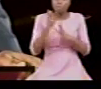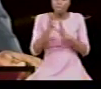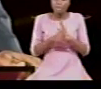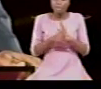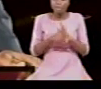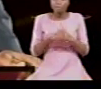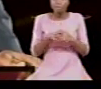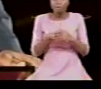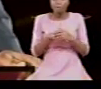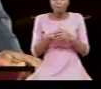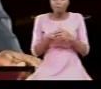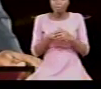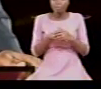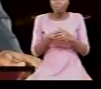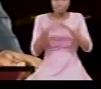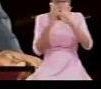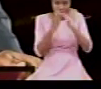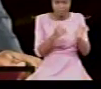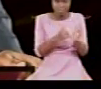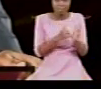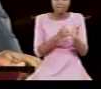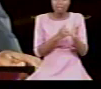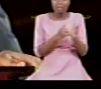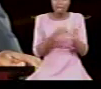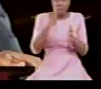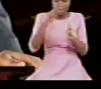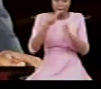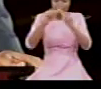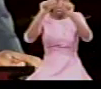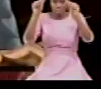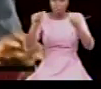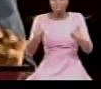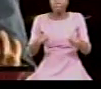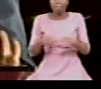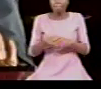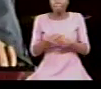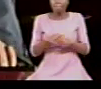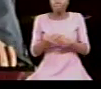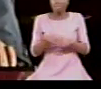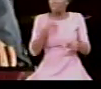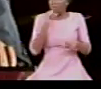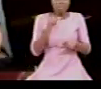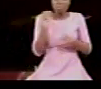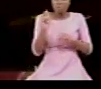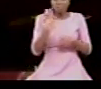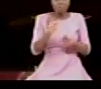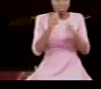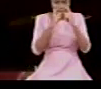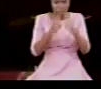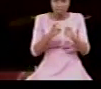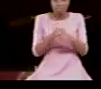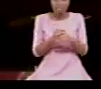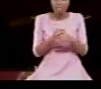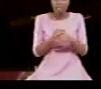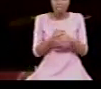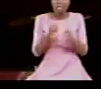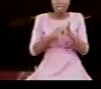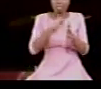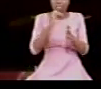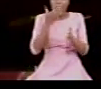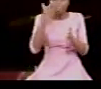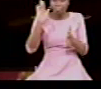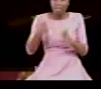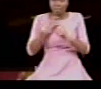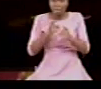lesbian. Leave it by the altar. I don't need that gift. It's a poison gift. It's